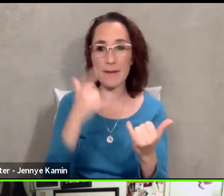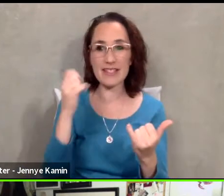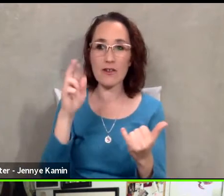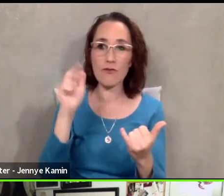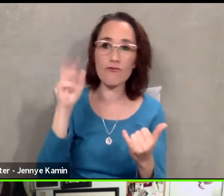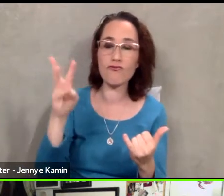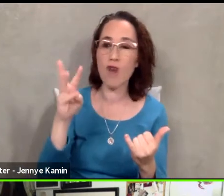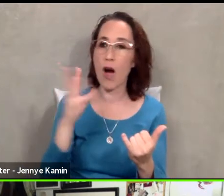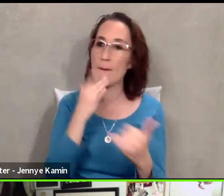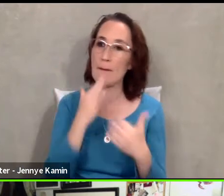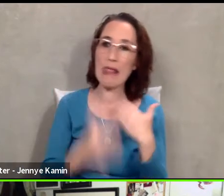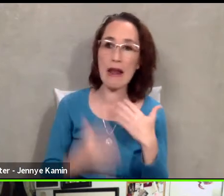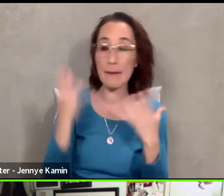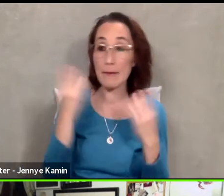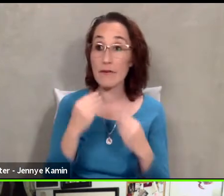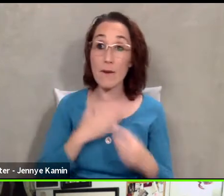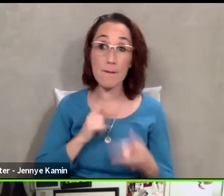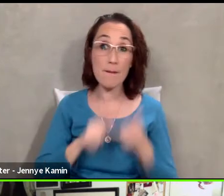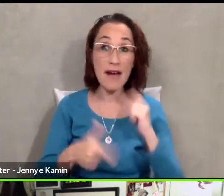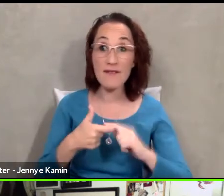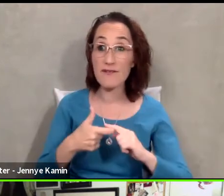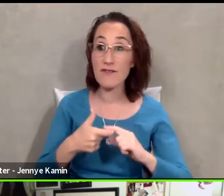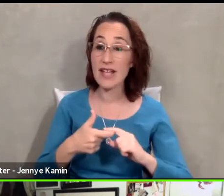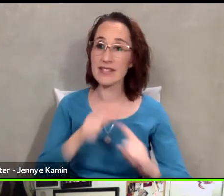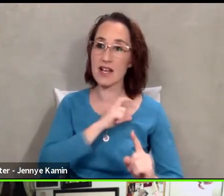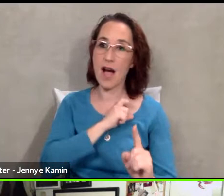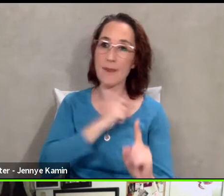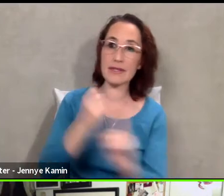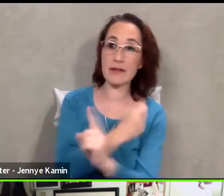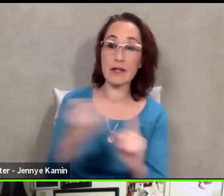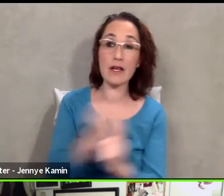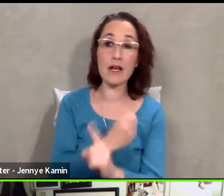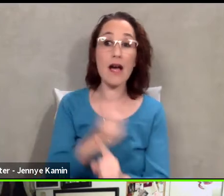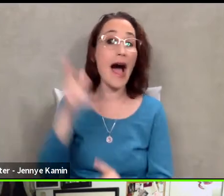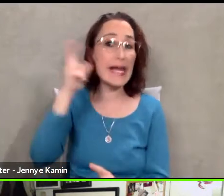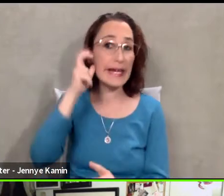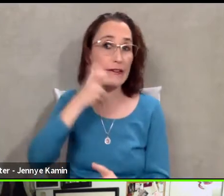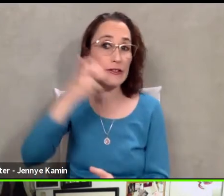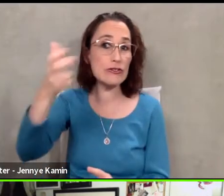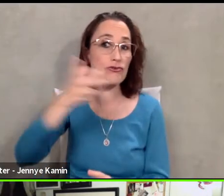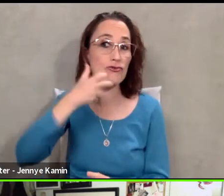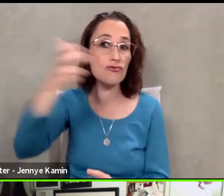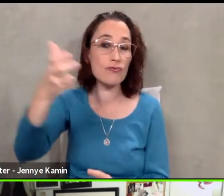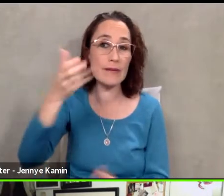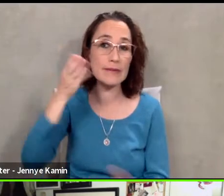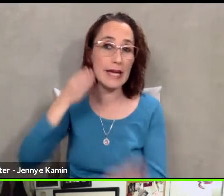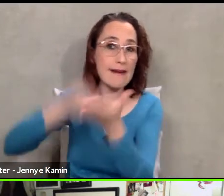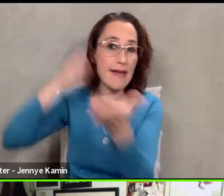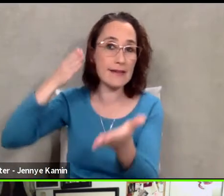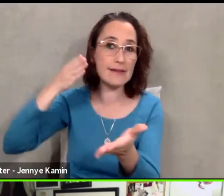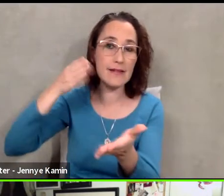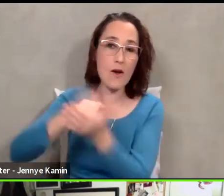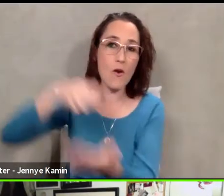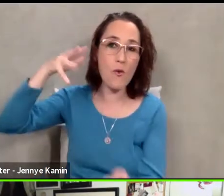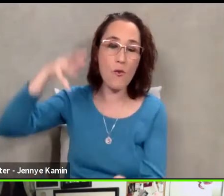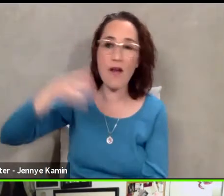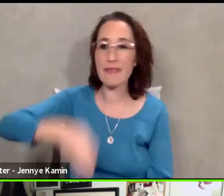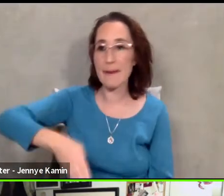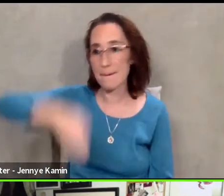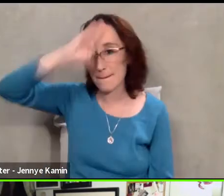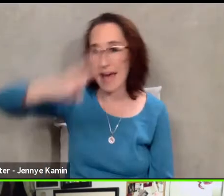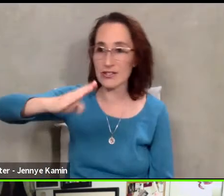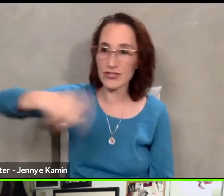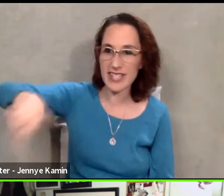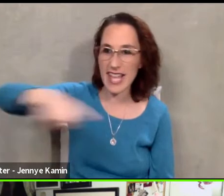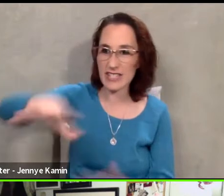are beating up my friends on the street, and I can hear people screaming from my window chants against the wealthy bastards that destroyed the world,